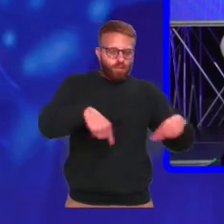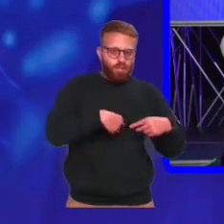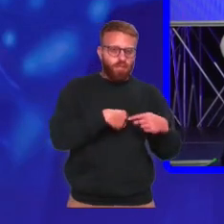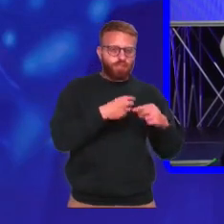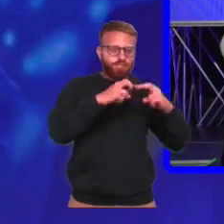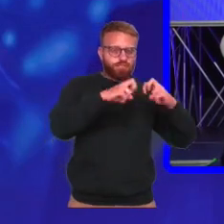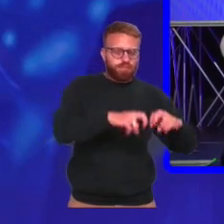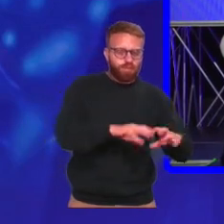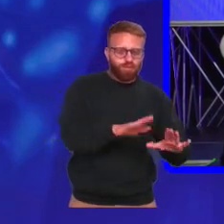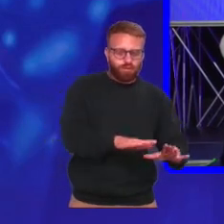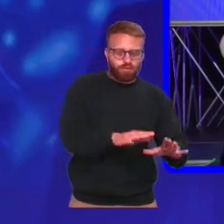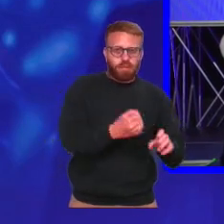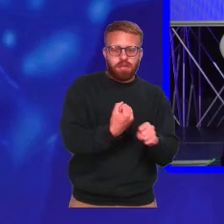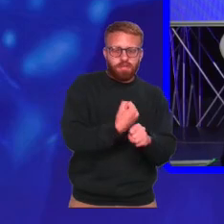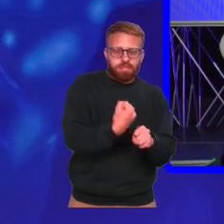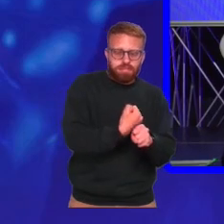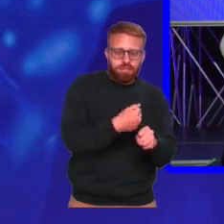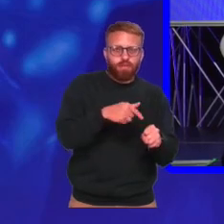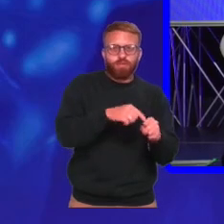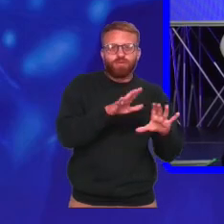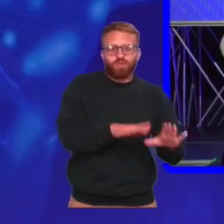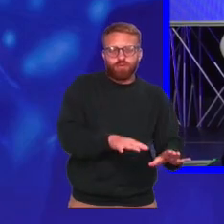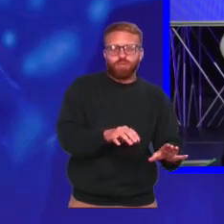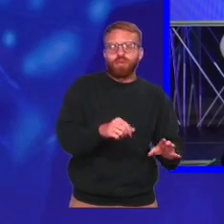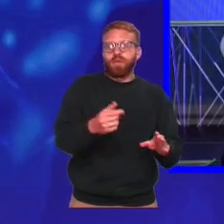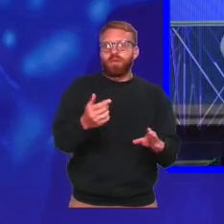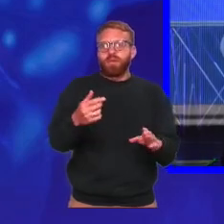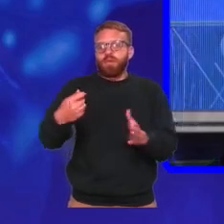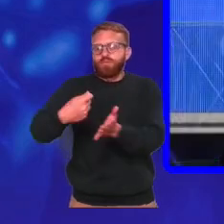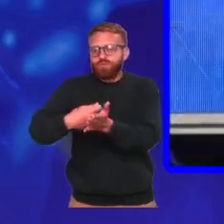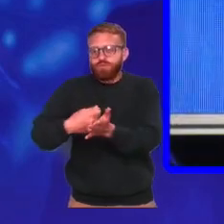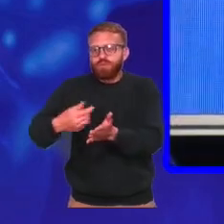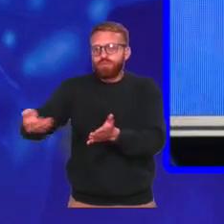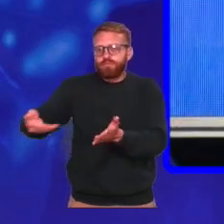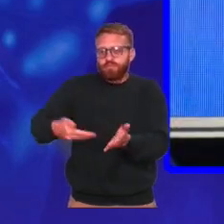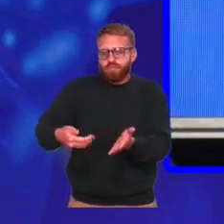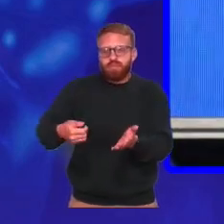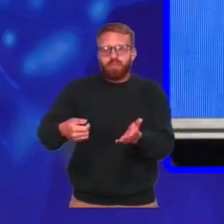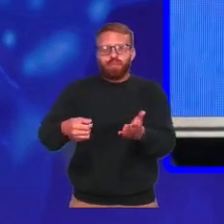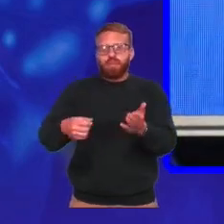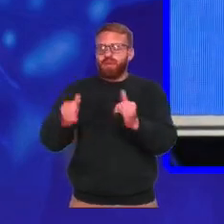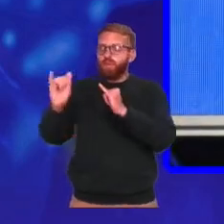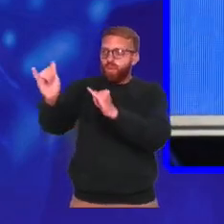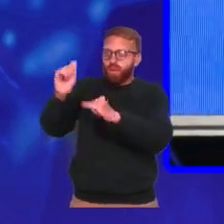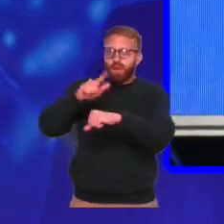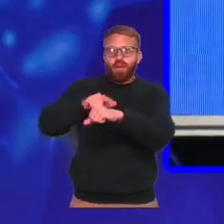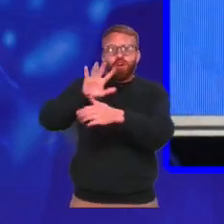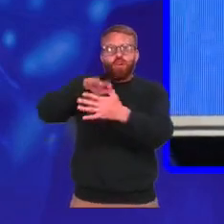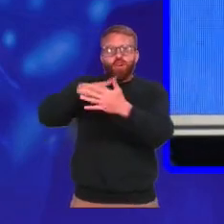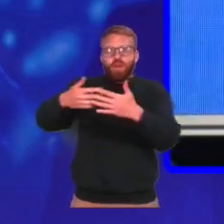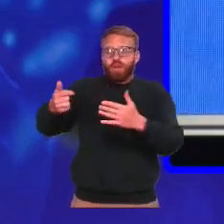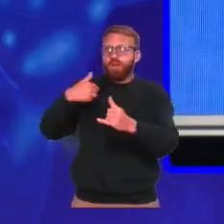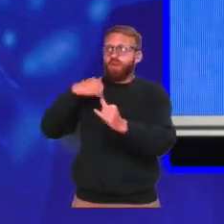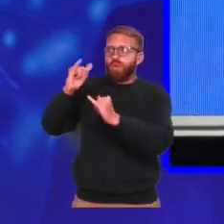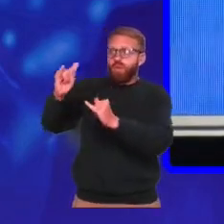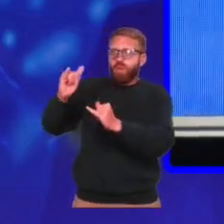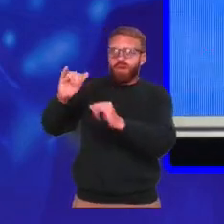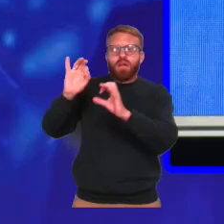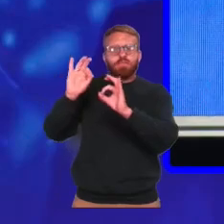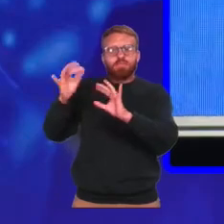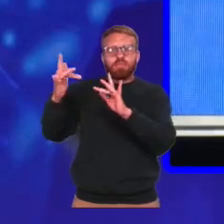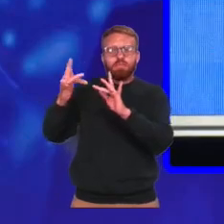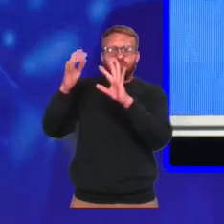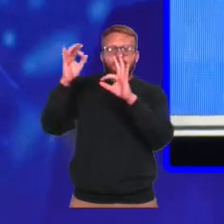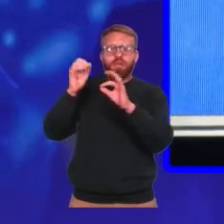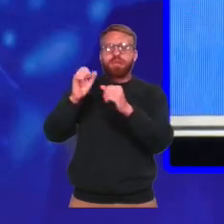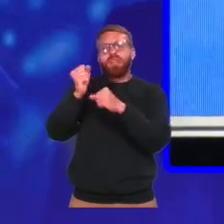zone aligned, and then you find partners that work on that time zone. There's also different types of work that could be done asynchronously, right? What